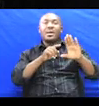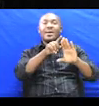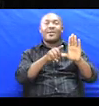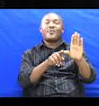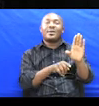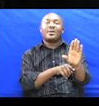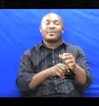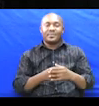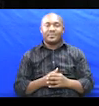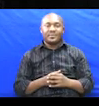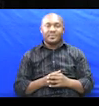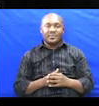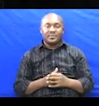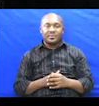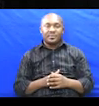economy